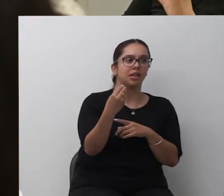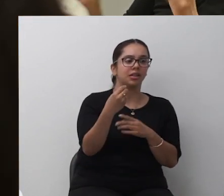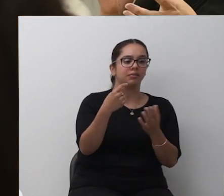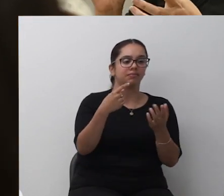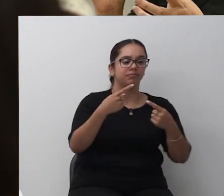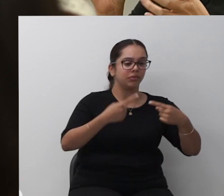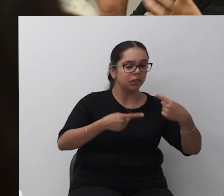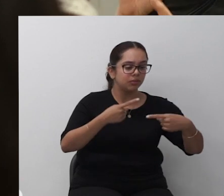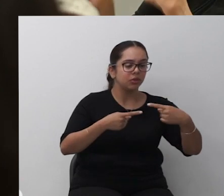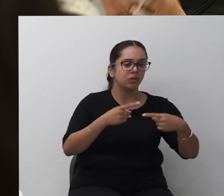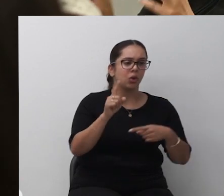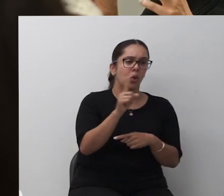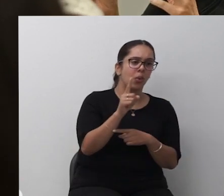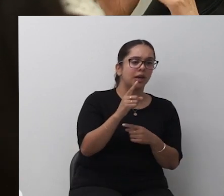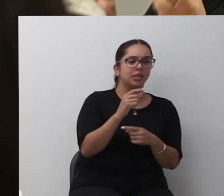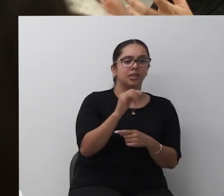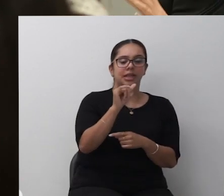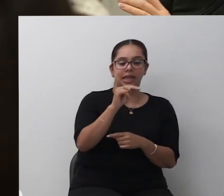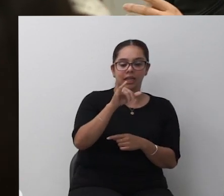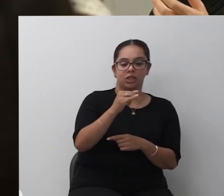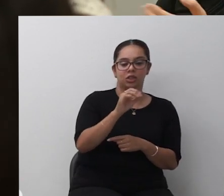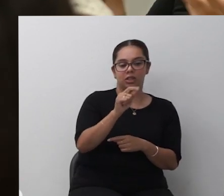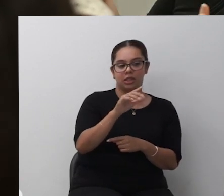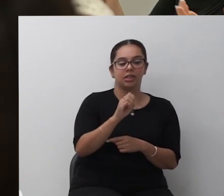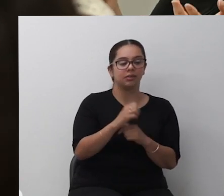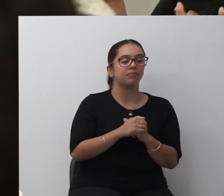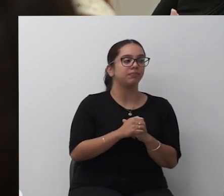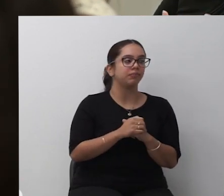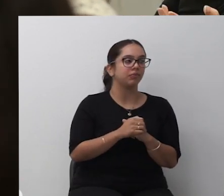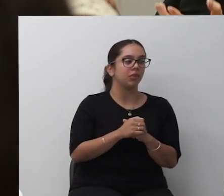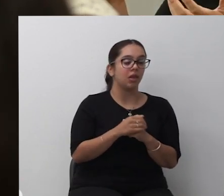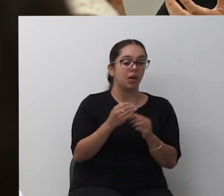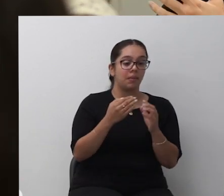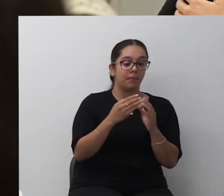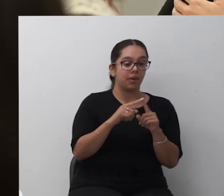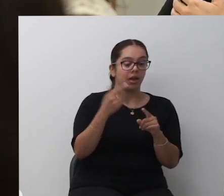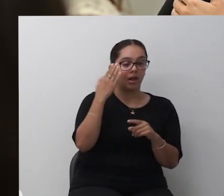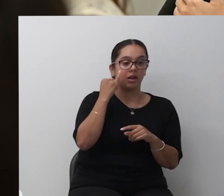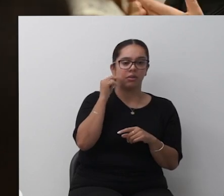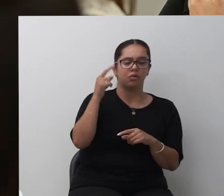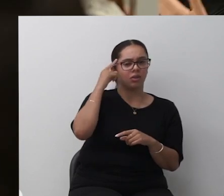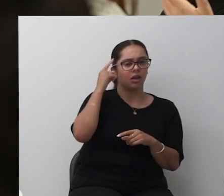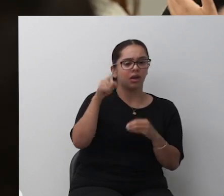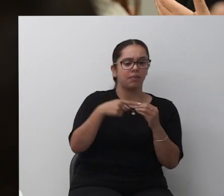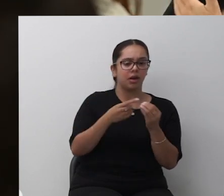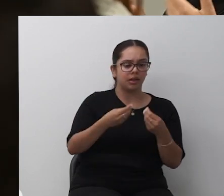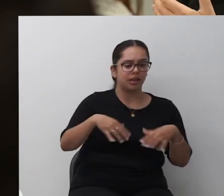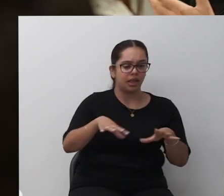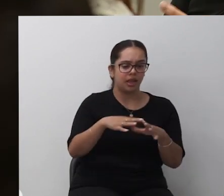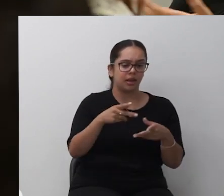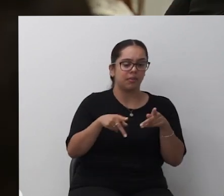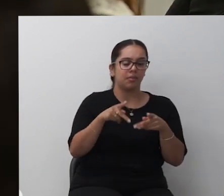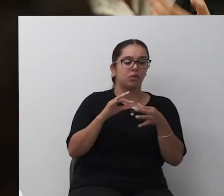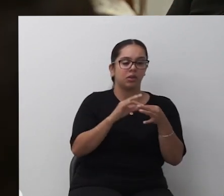disputes around, well, where's the injustice? But I don't know if you've thought about like land, people's relationship to land and